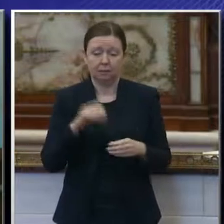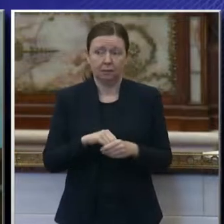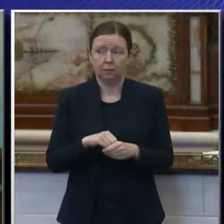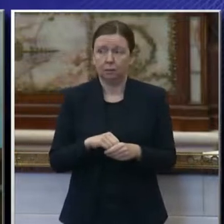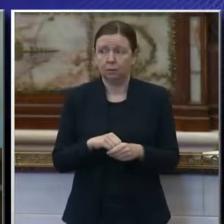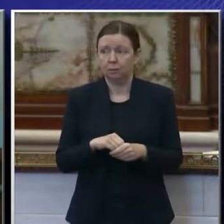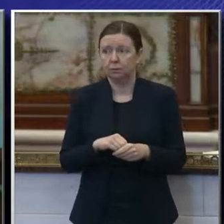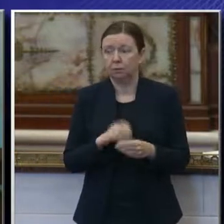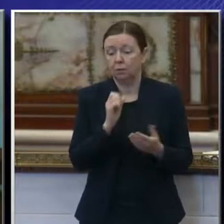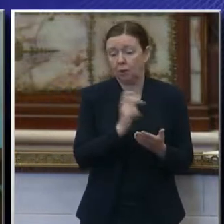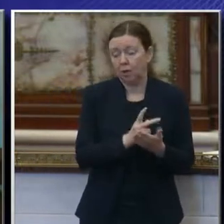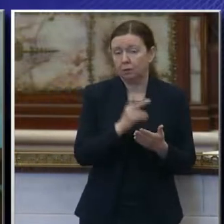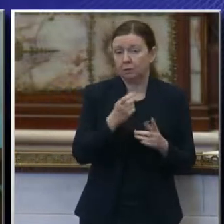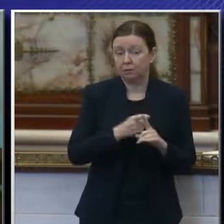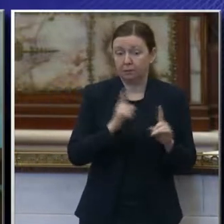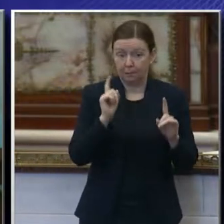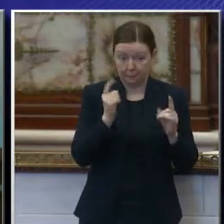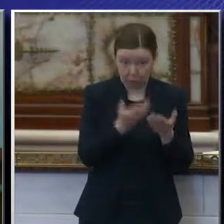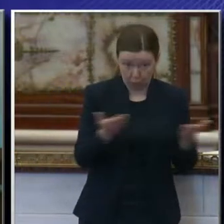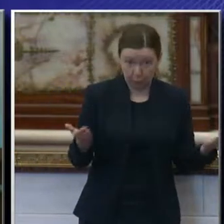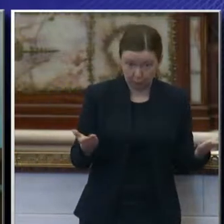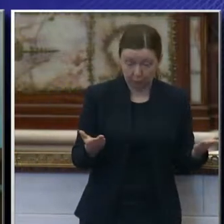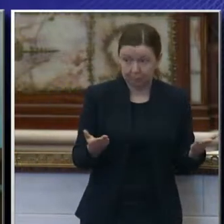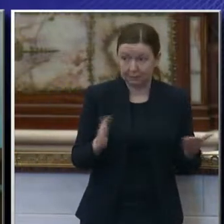an authorization by this body